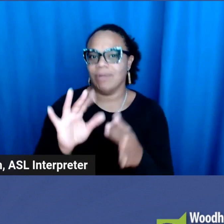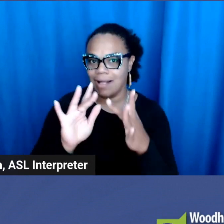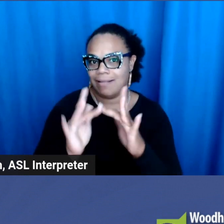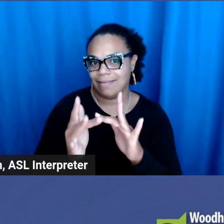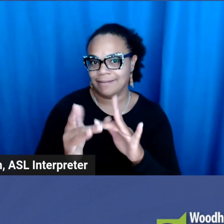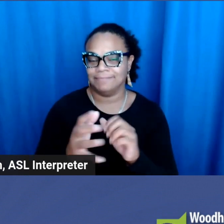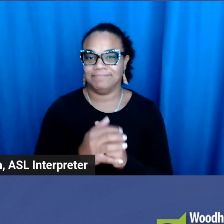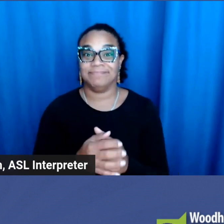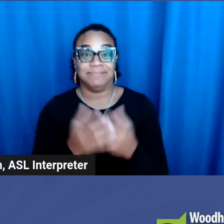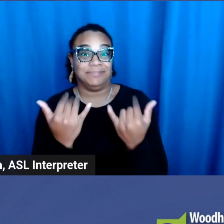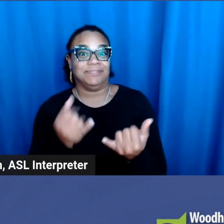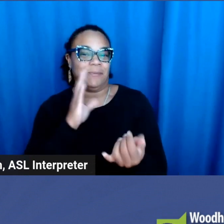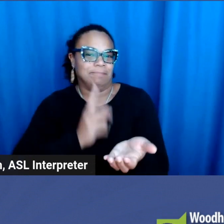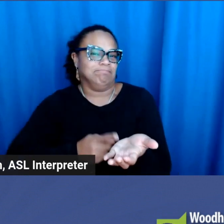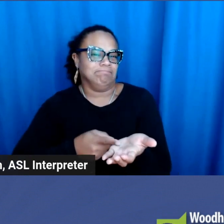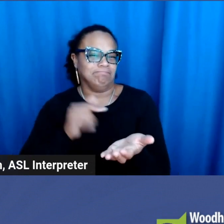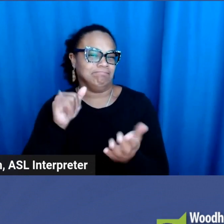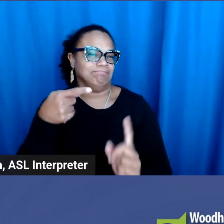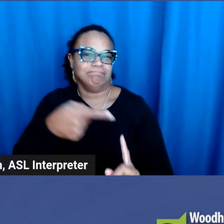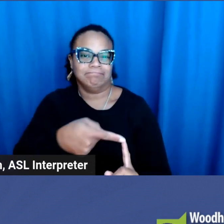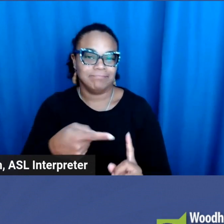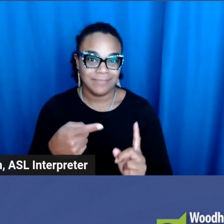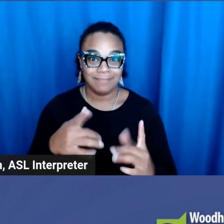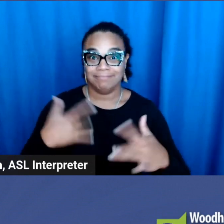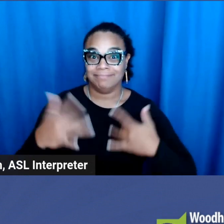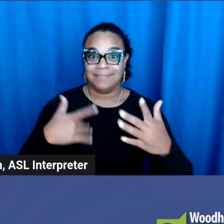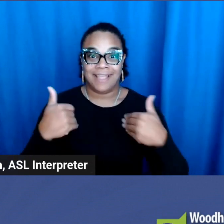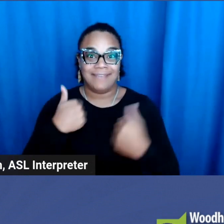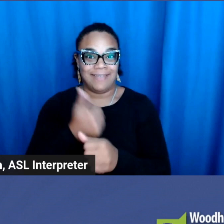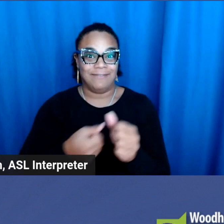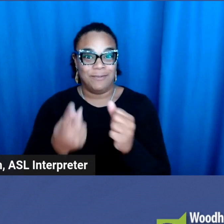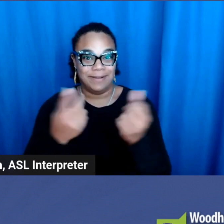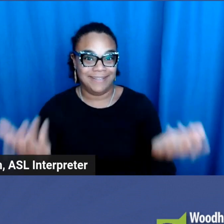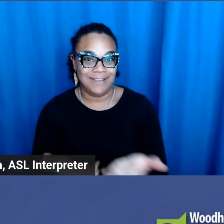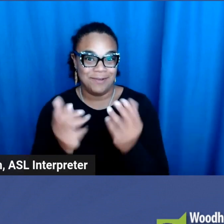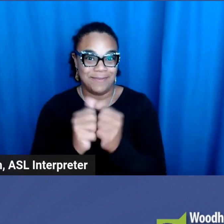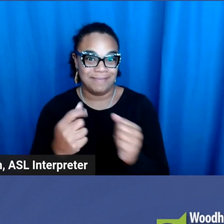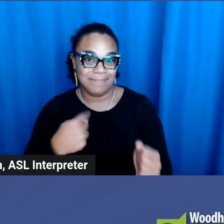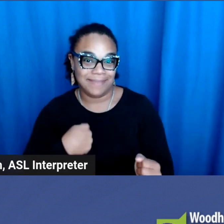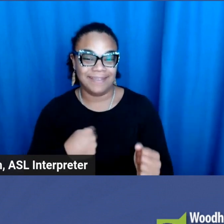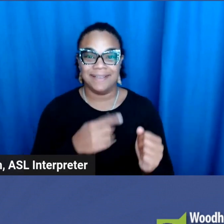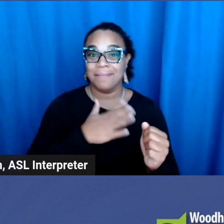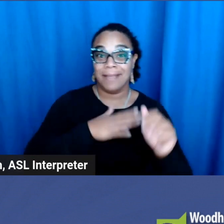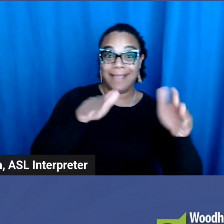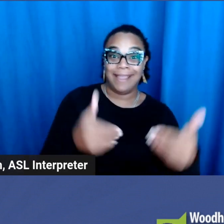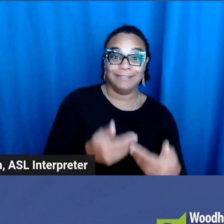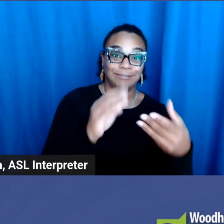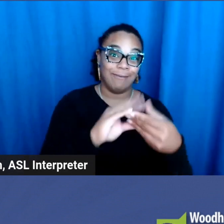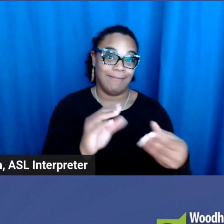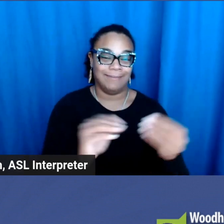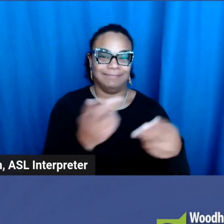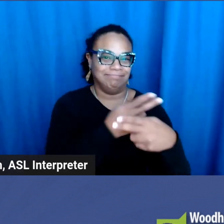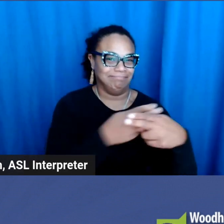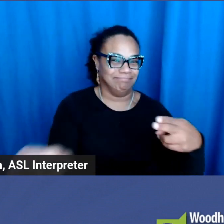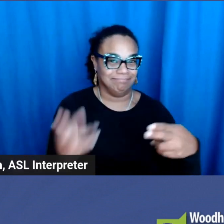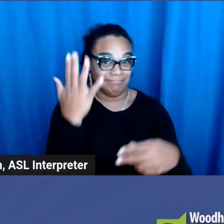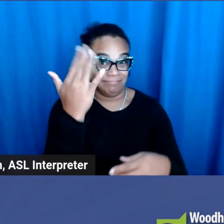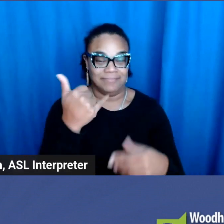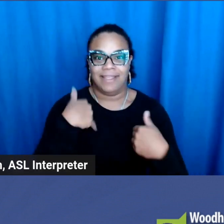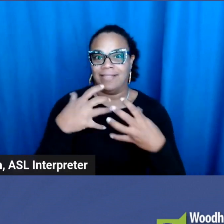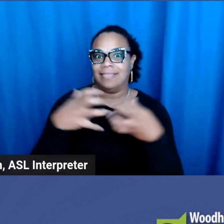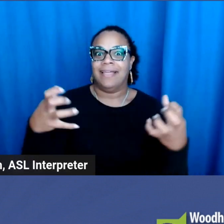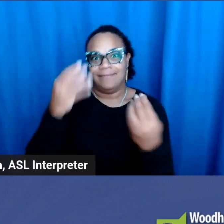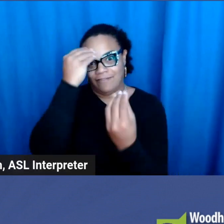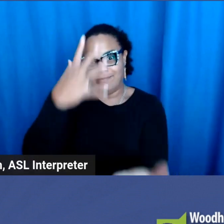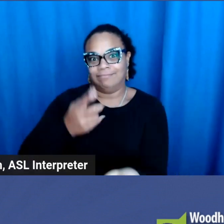And I'm thrilled to have everyone with me. I'm going to keep my intro very brief because as I said, we have lots to cover. So thanks so